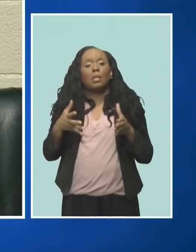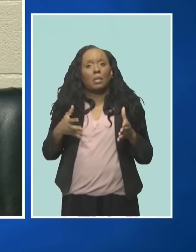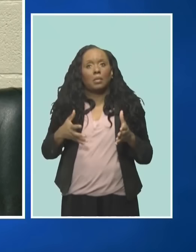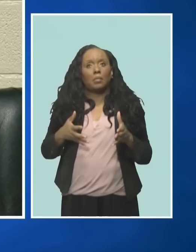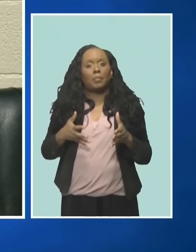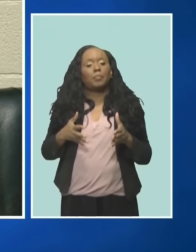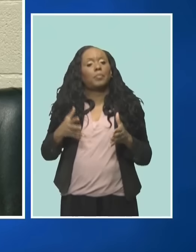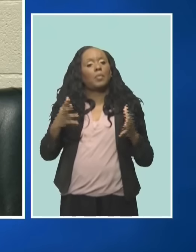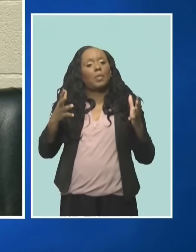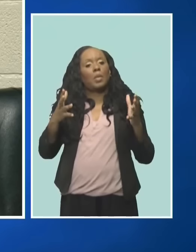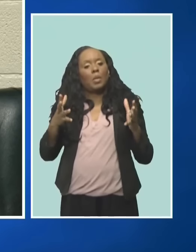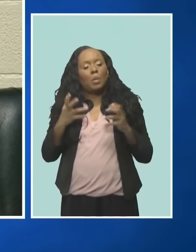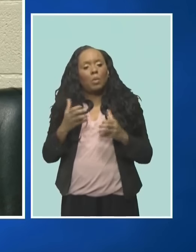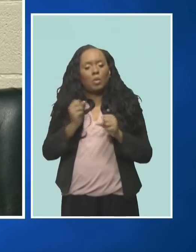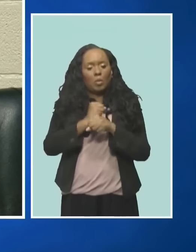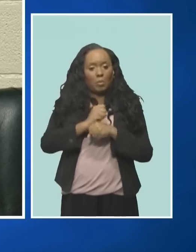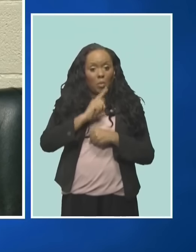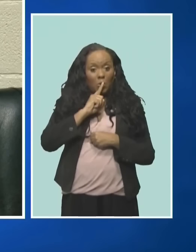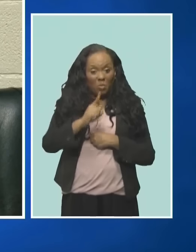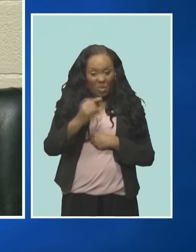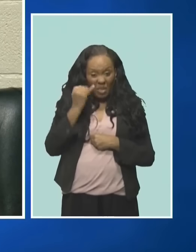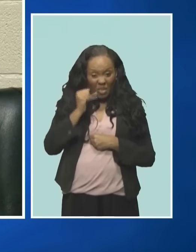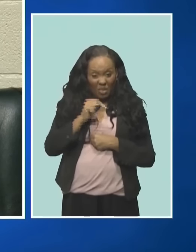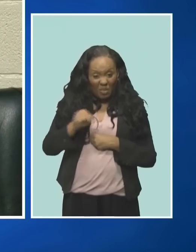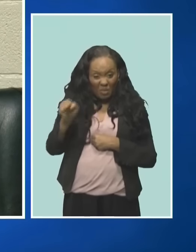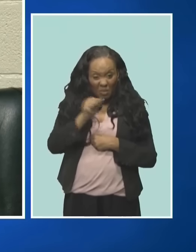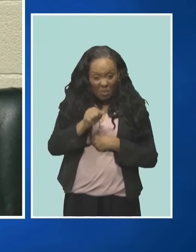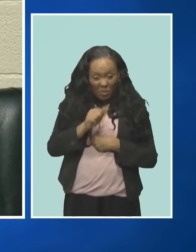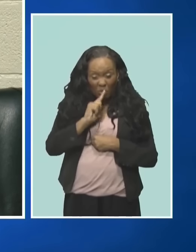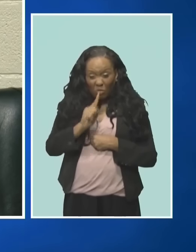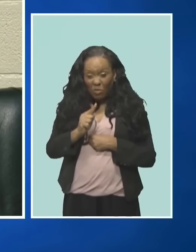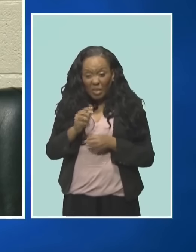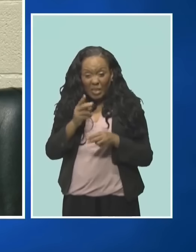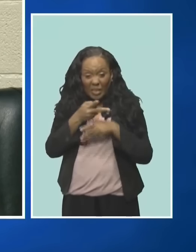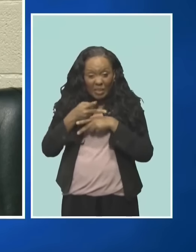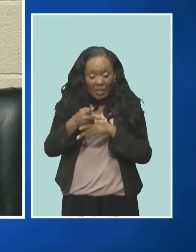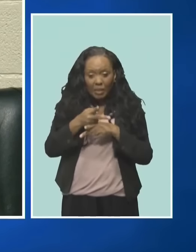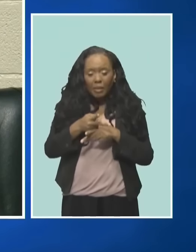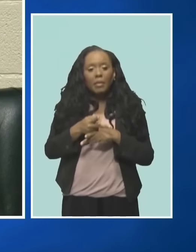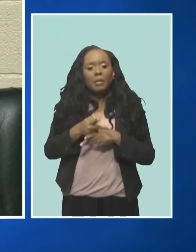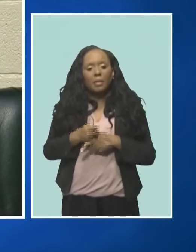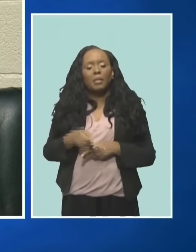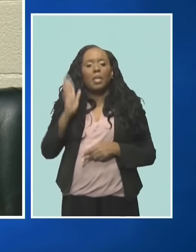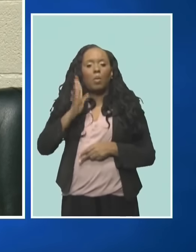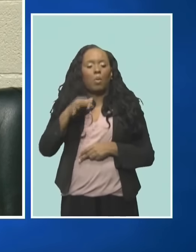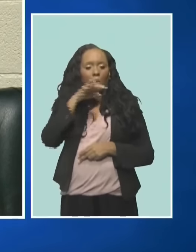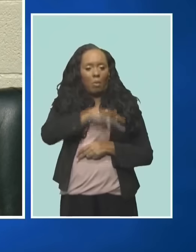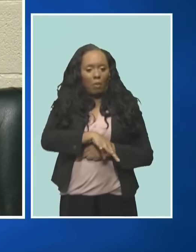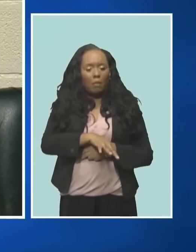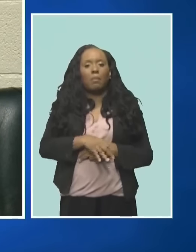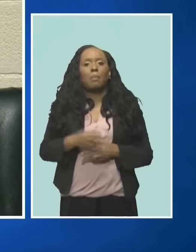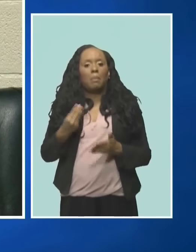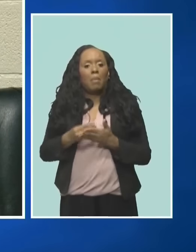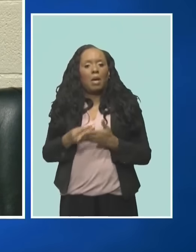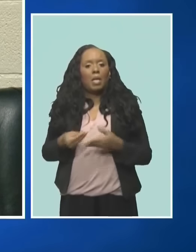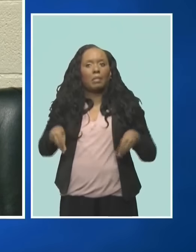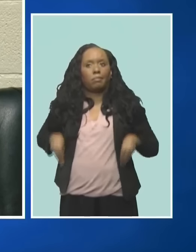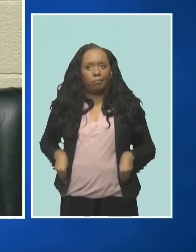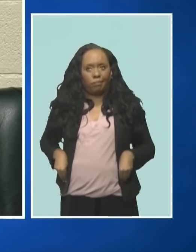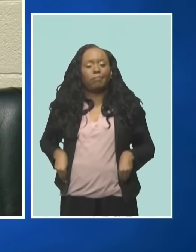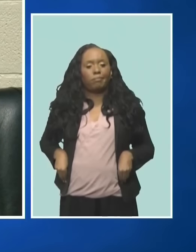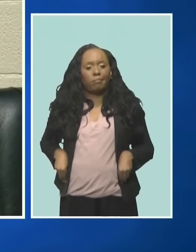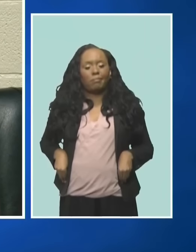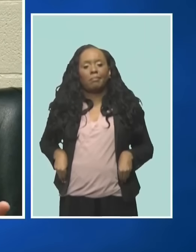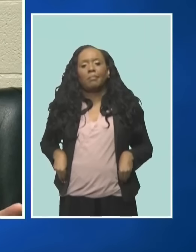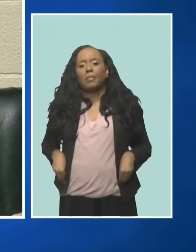But ultimately, if you take these measures, then you'll be profitable because you're actually making money on the batch